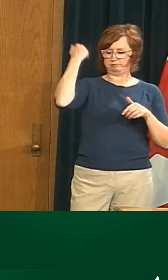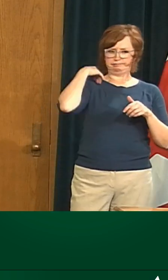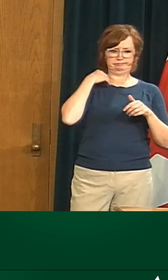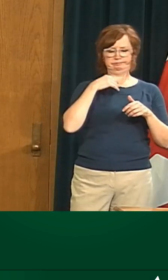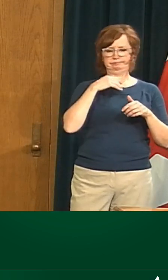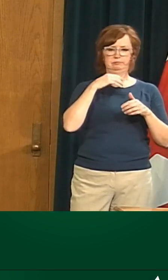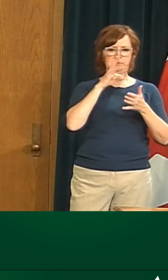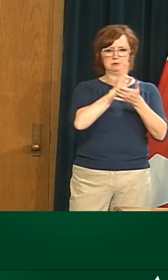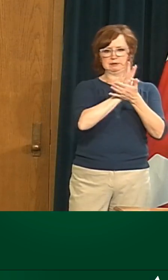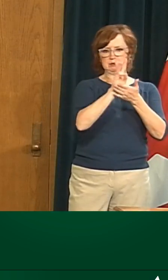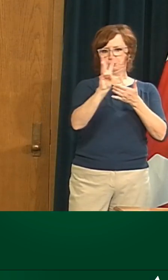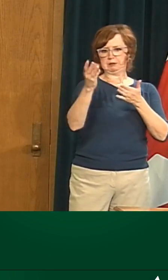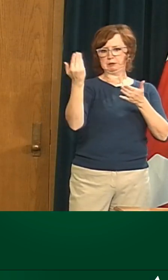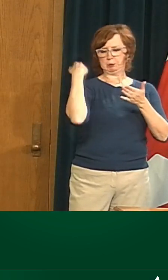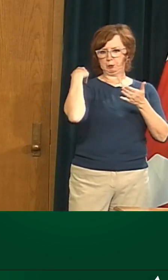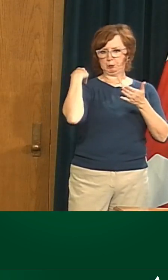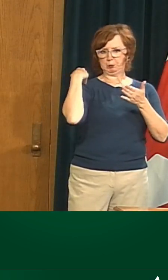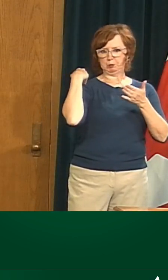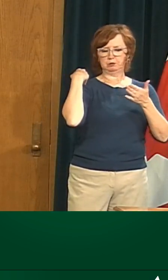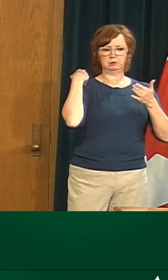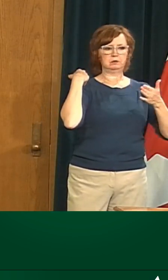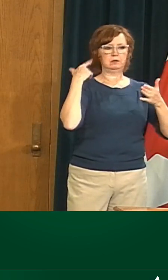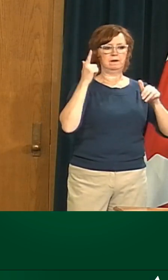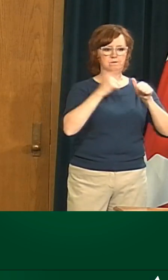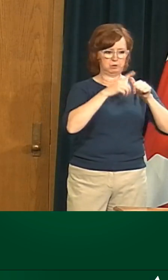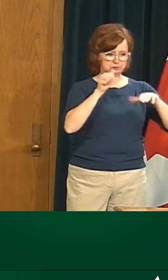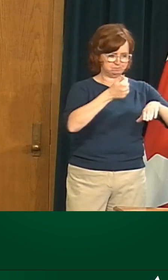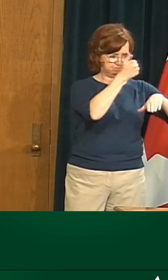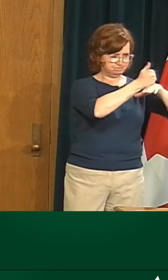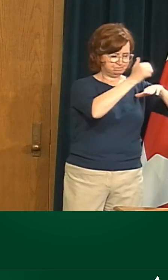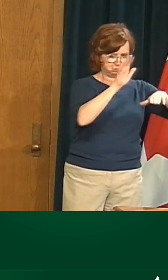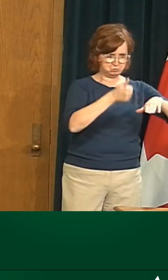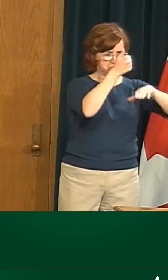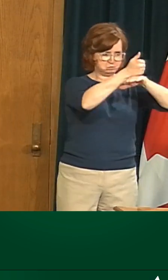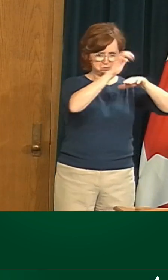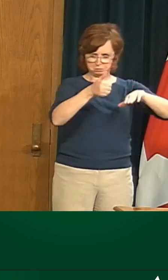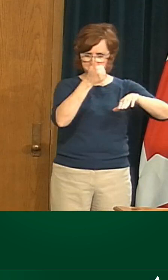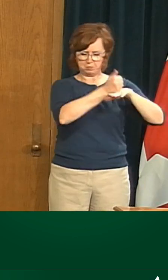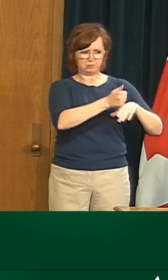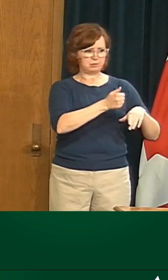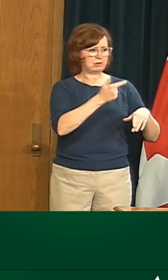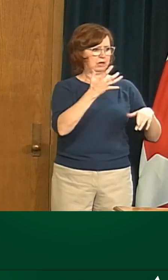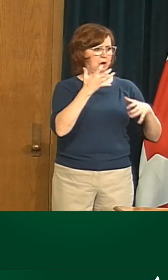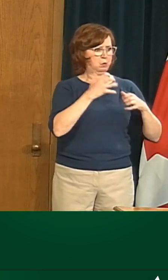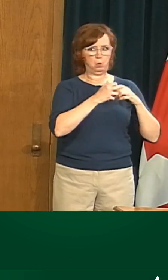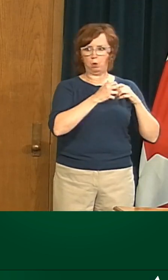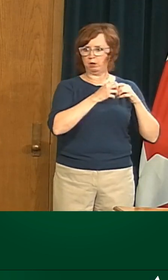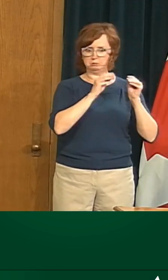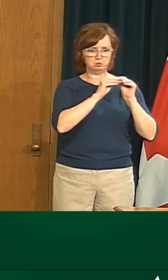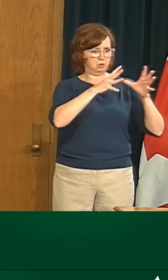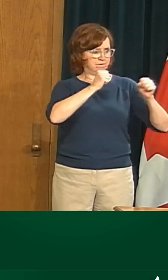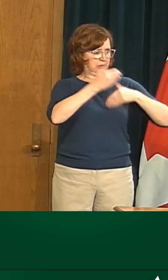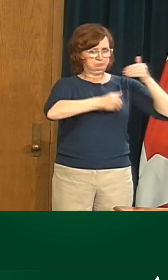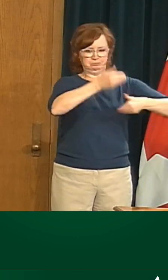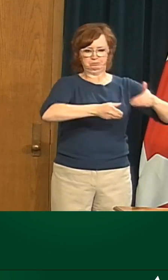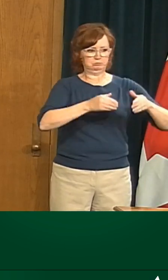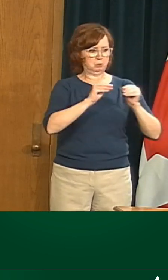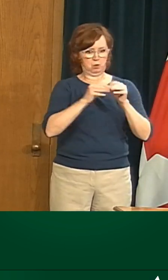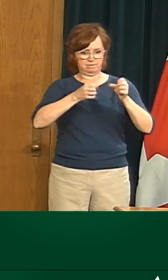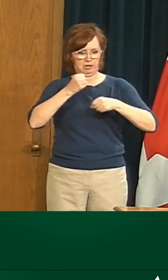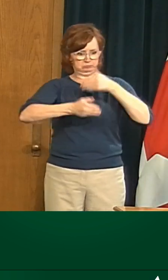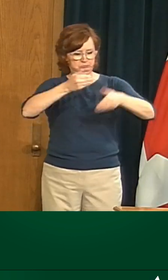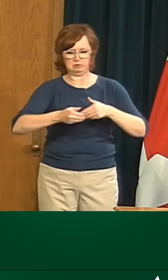and other municipalities have the option at all of moving more slowly? If there's a city that wants to